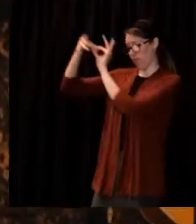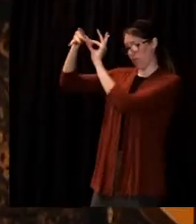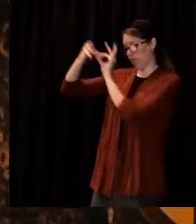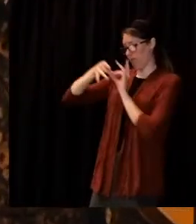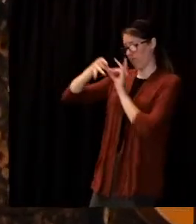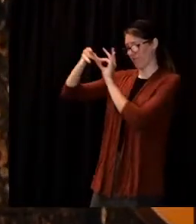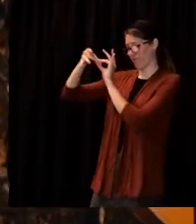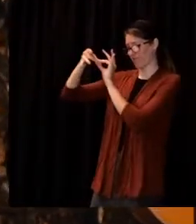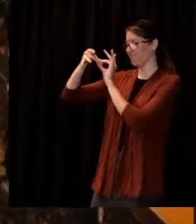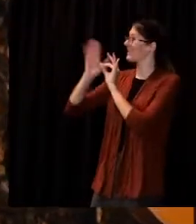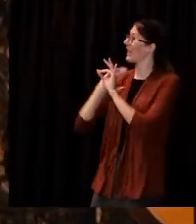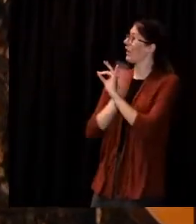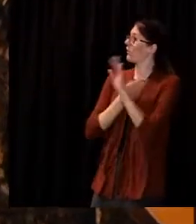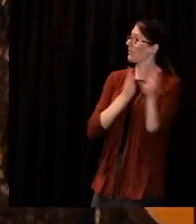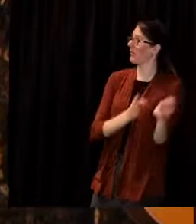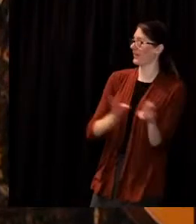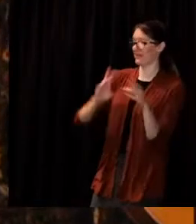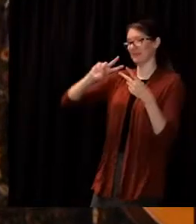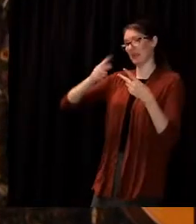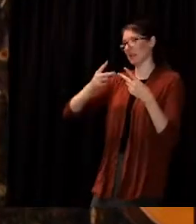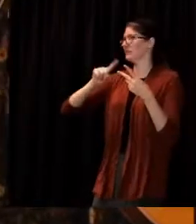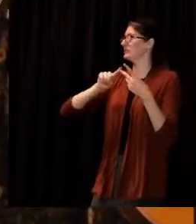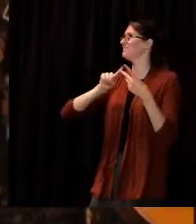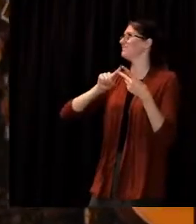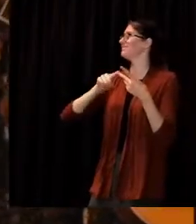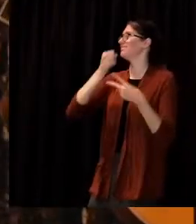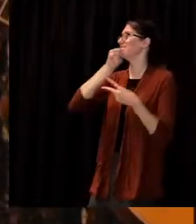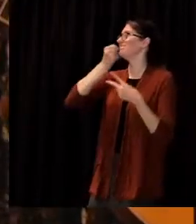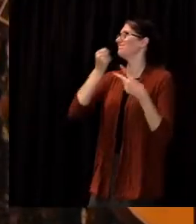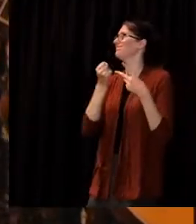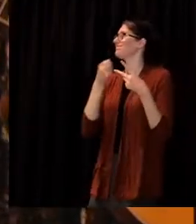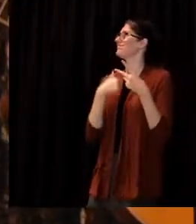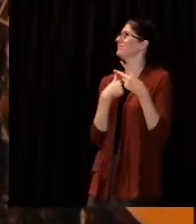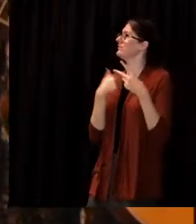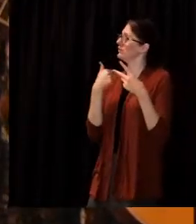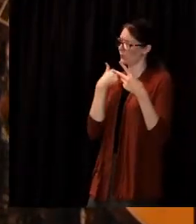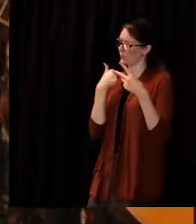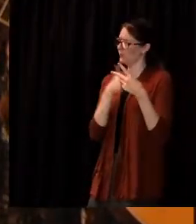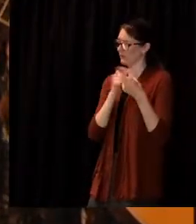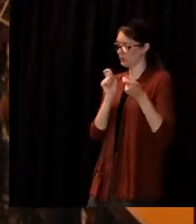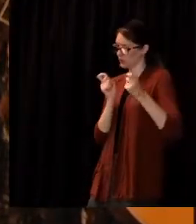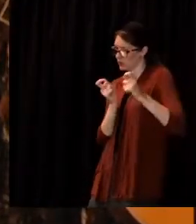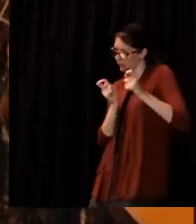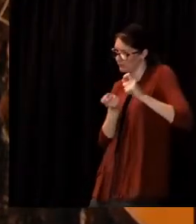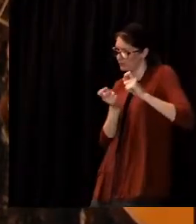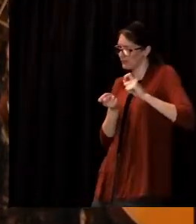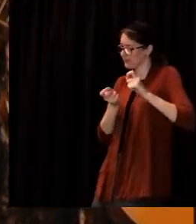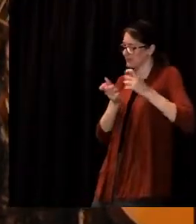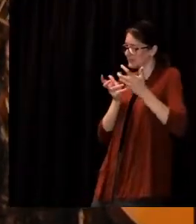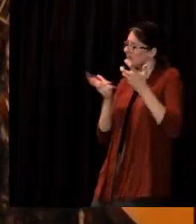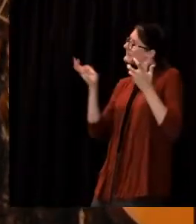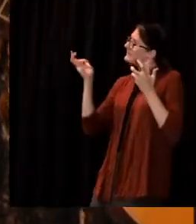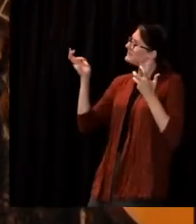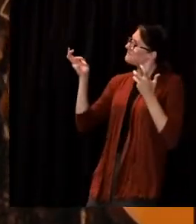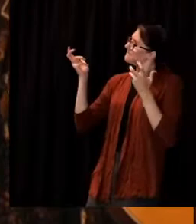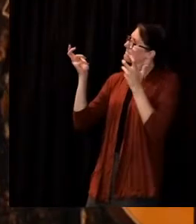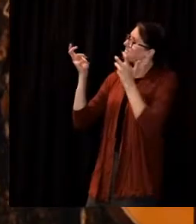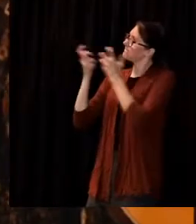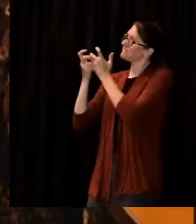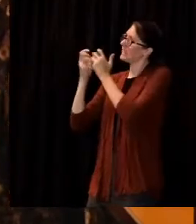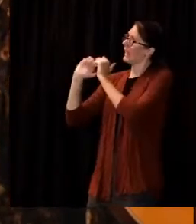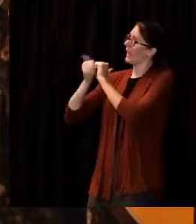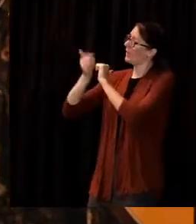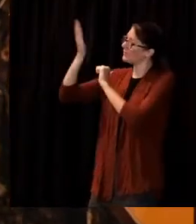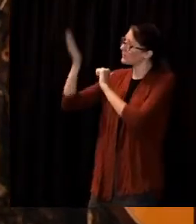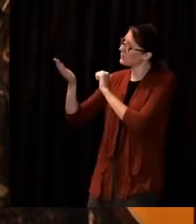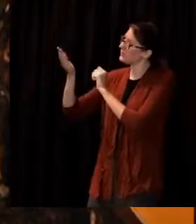plans second. And we're going to listen, Lord. We're going to adjust as you deem necessary. I remember